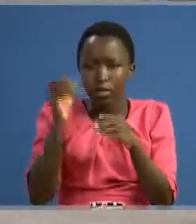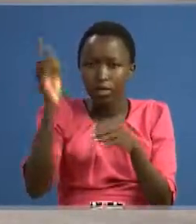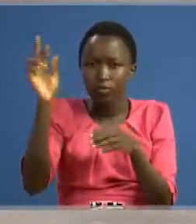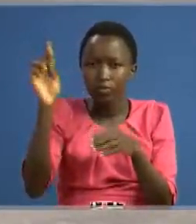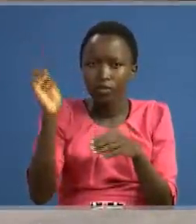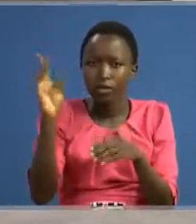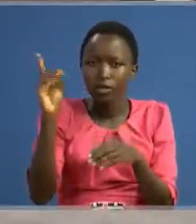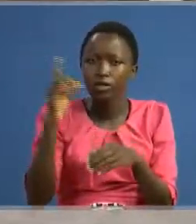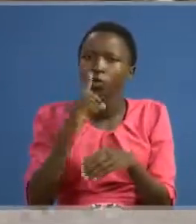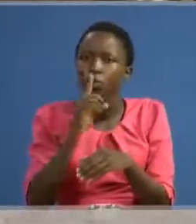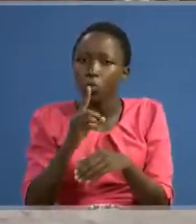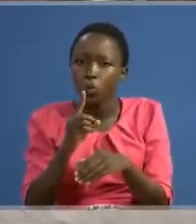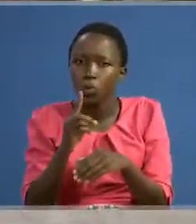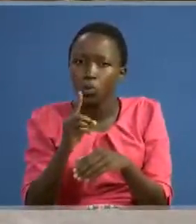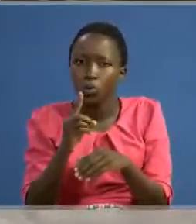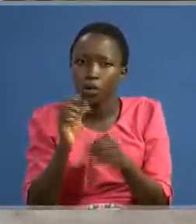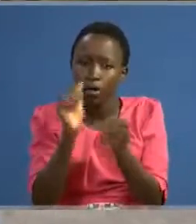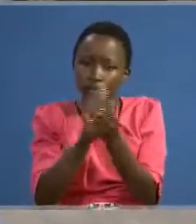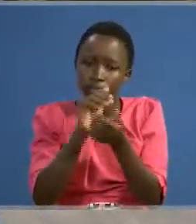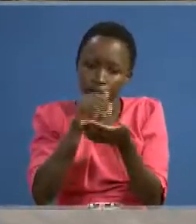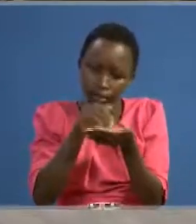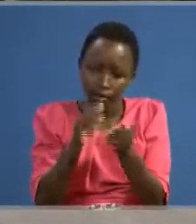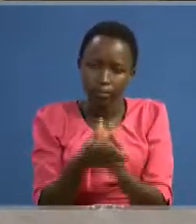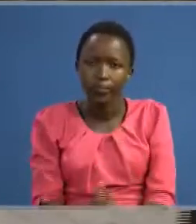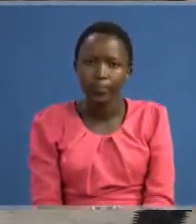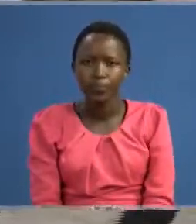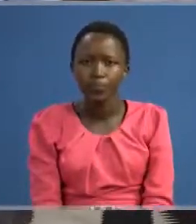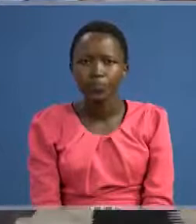Matiang'i had ordered his rearrest.